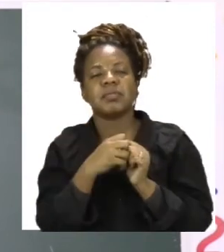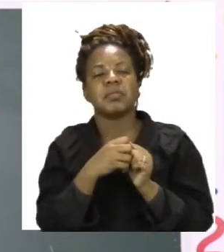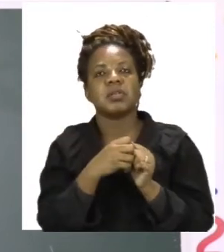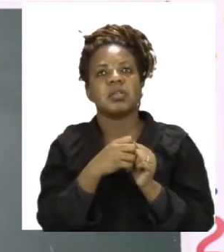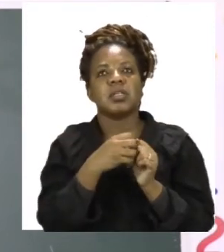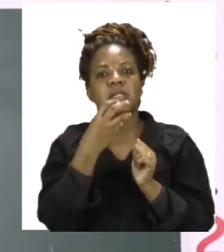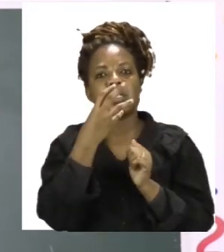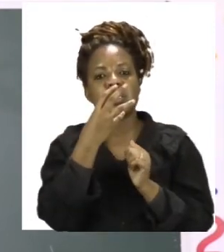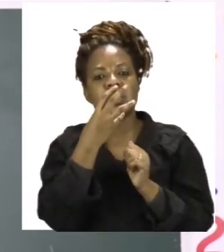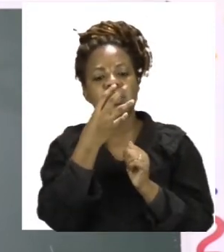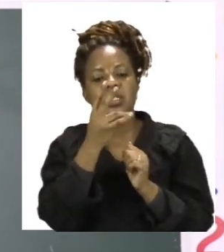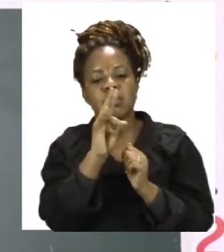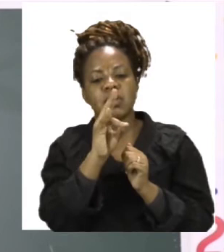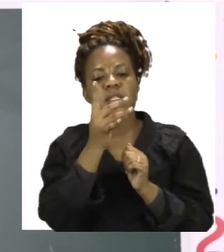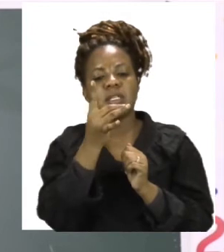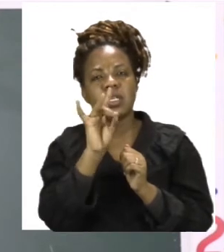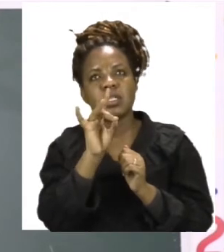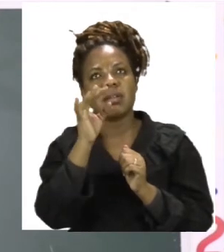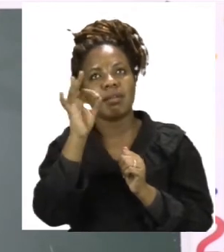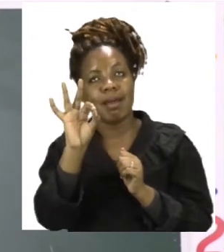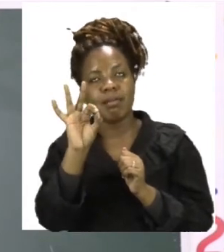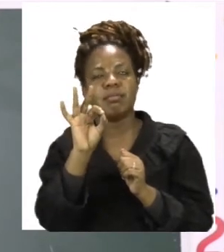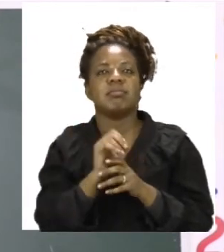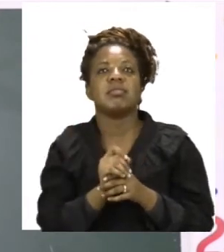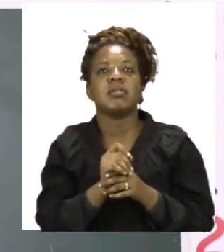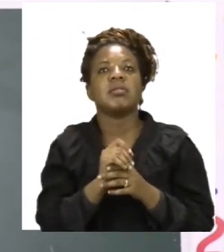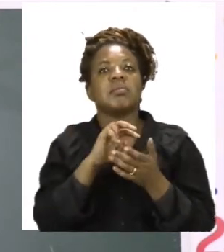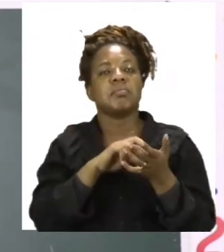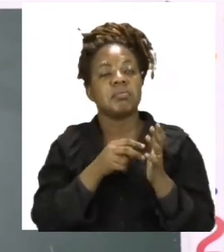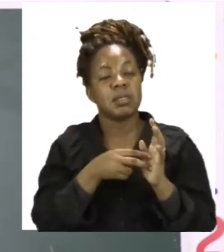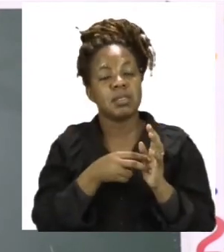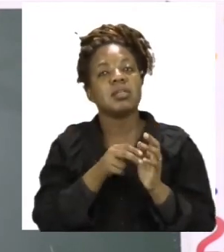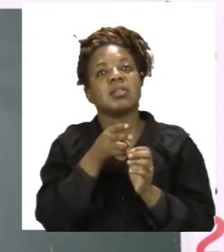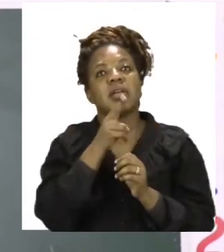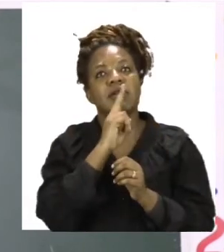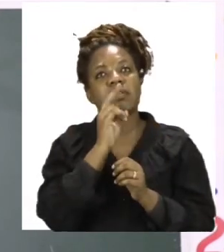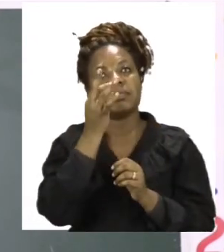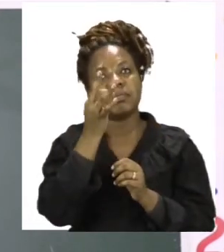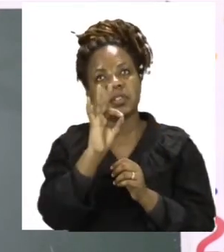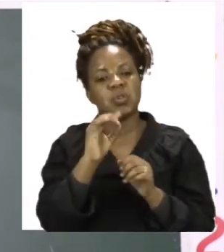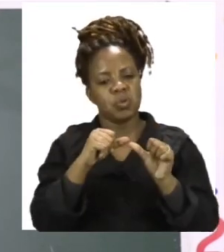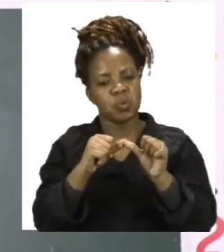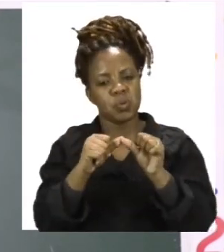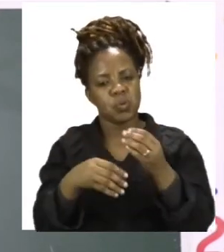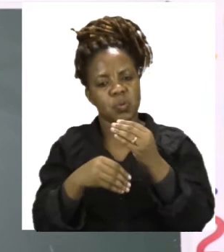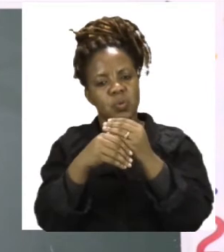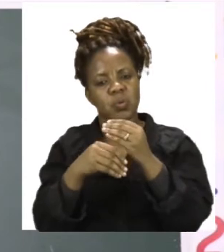say 7, 8, 9. So we're going to count 9.